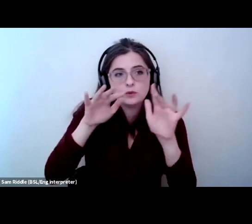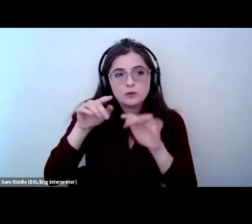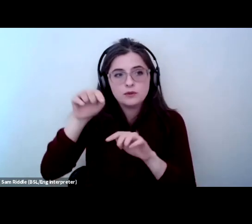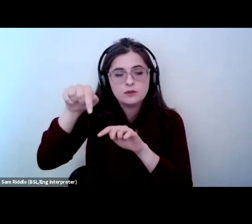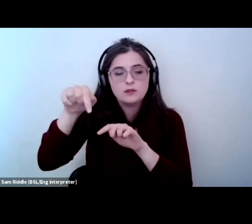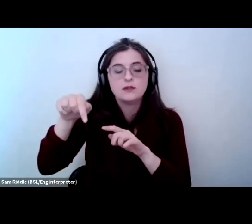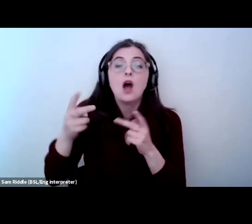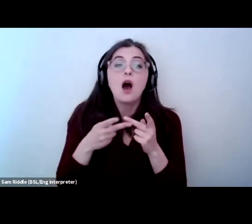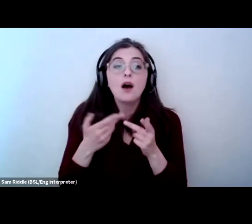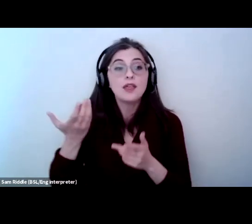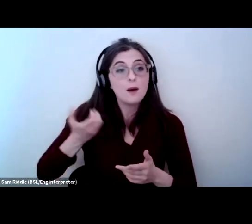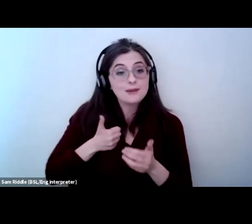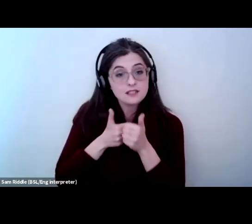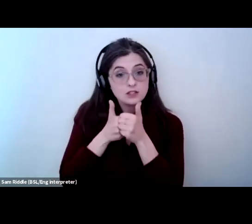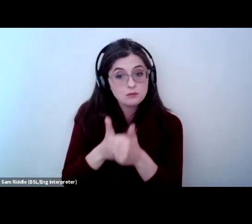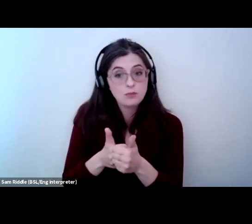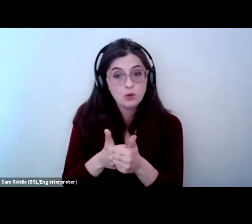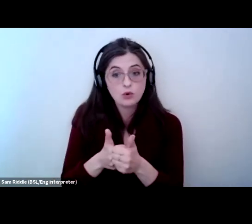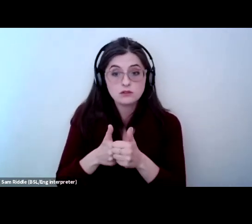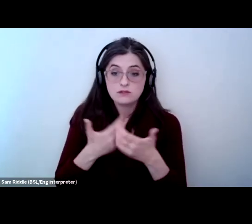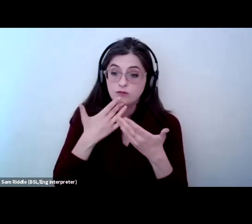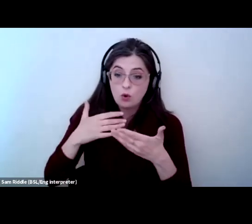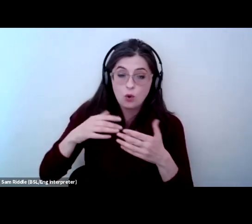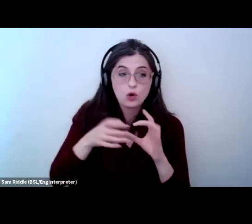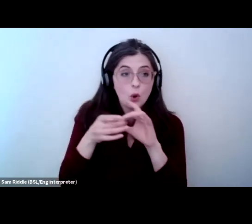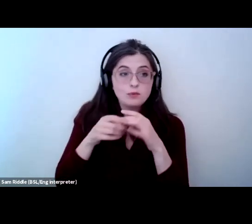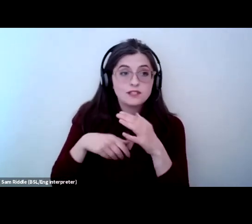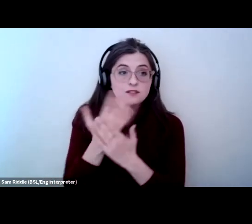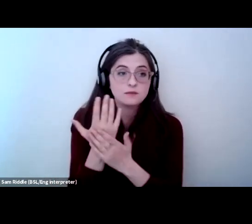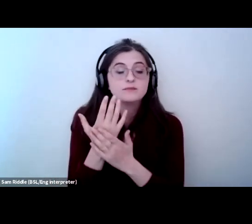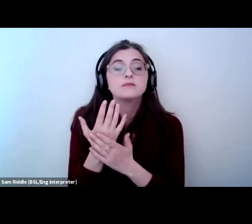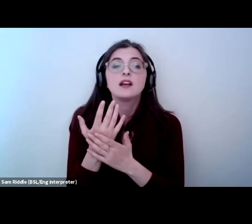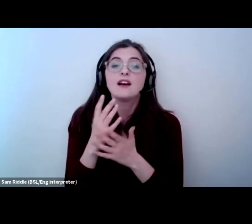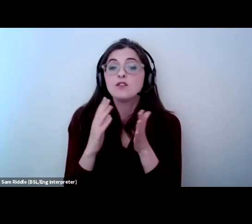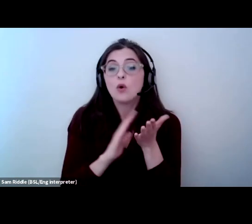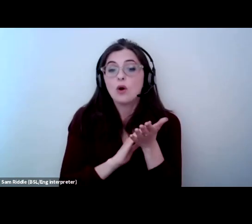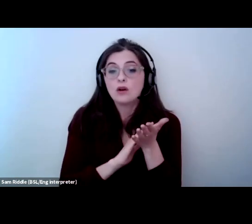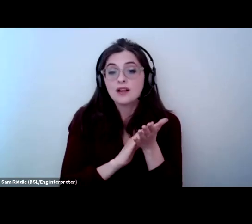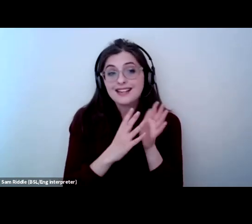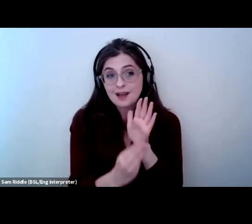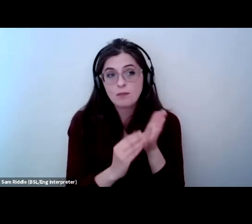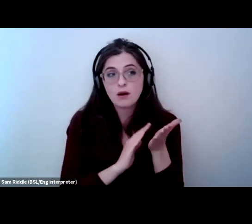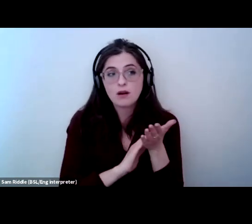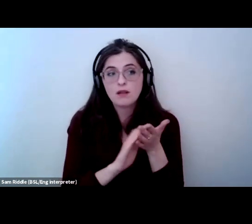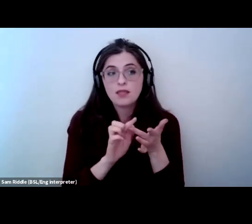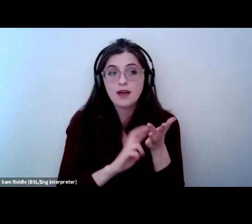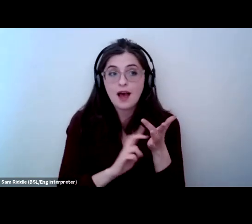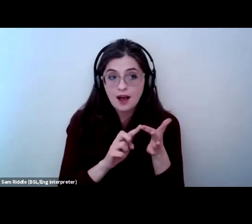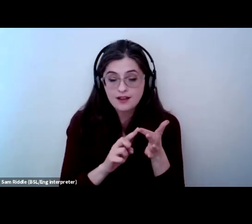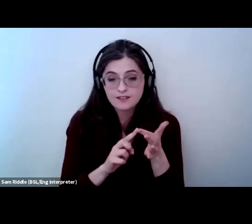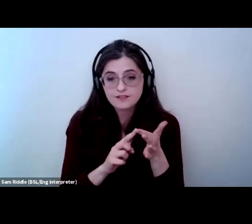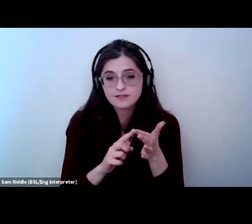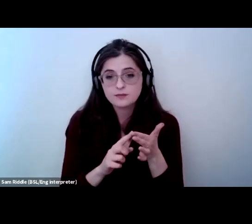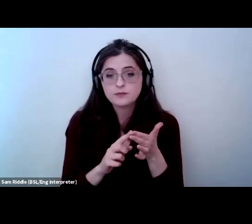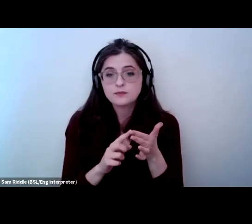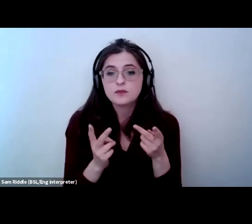There's other support, business support for cooperative development generally. The Cooperatives UK has the Hive, which I think one of our speakers mentioned. And